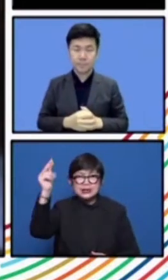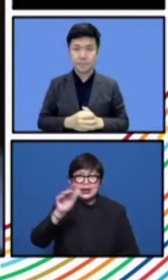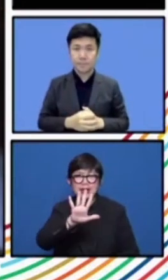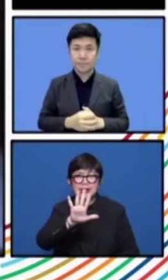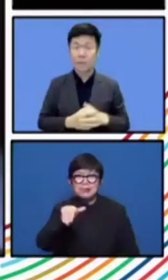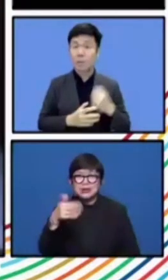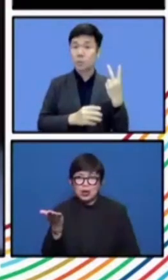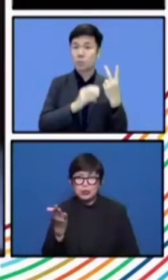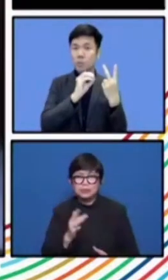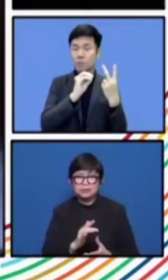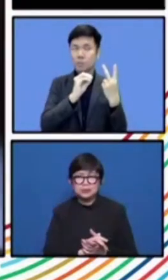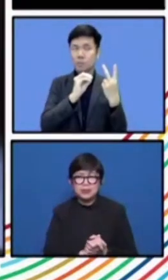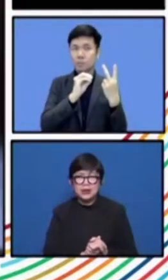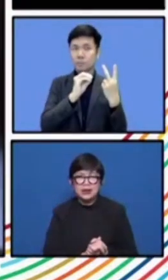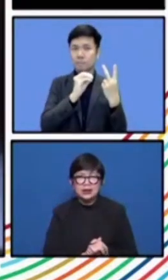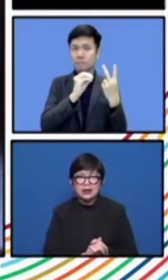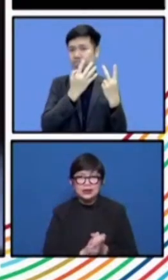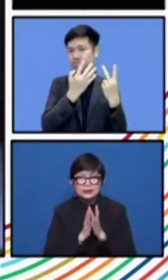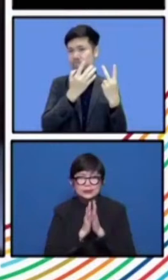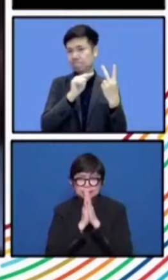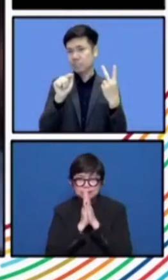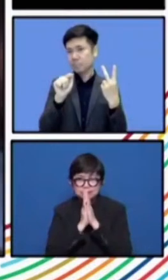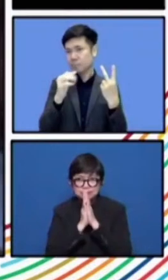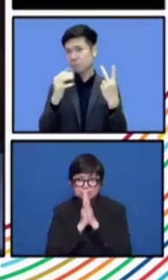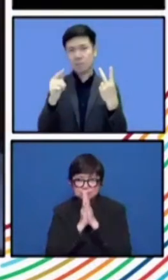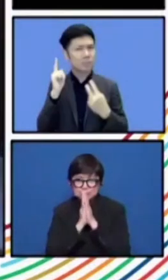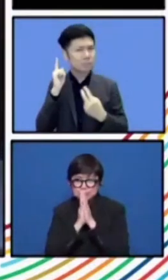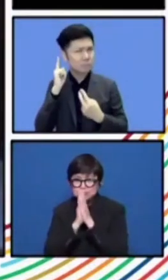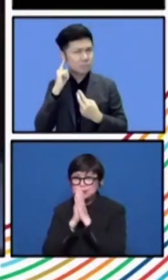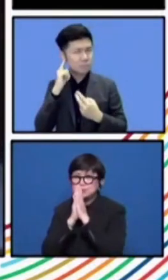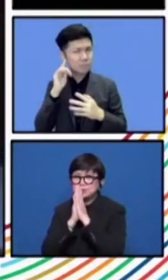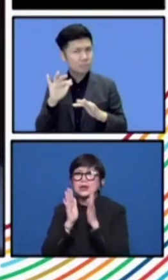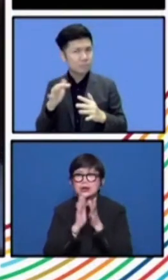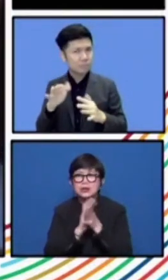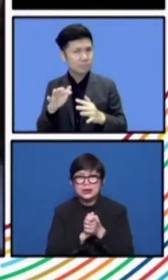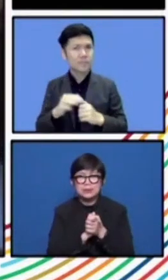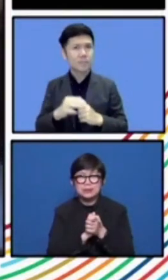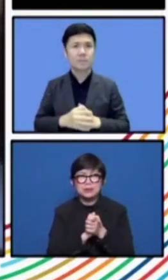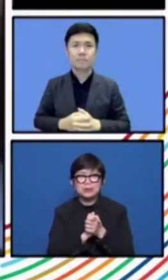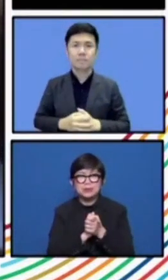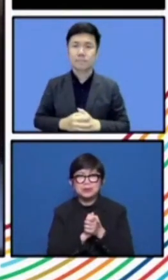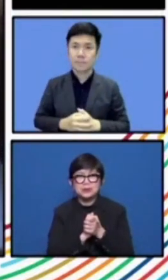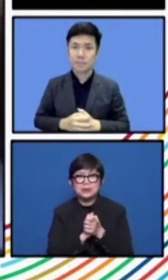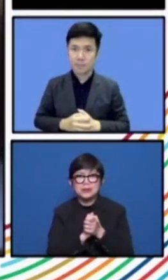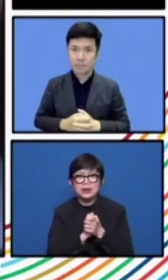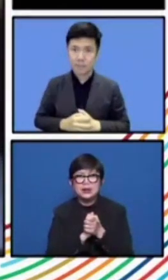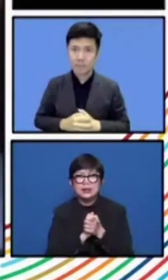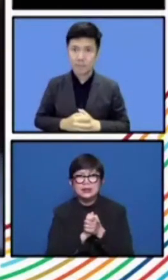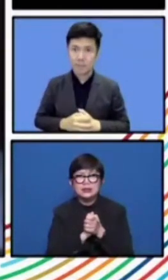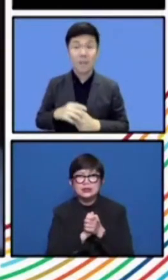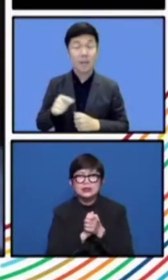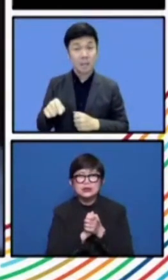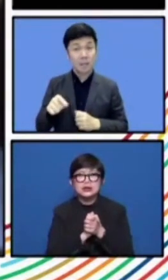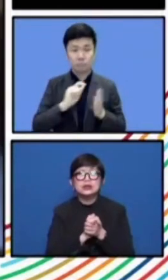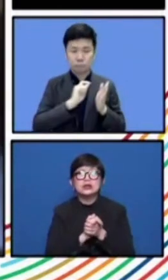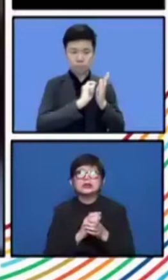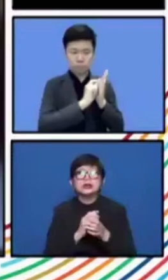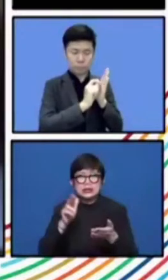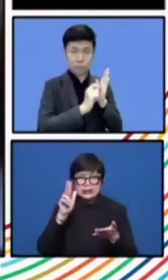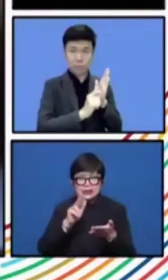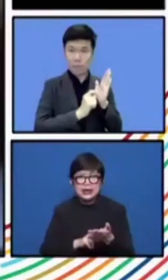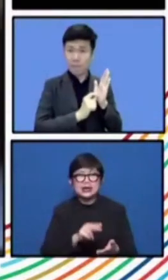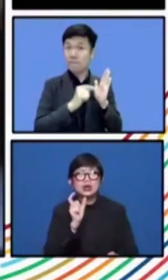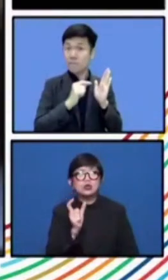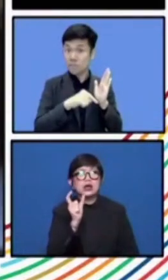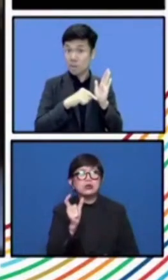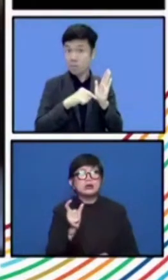25 kindly request to conclude your statement with the approval of the national policy for people with disability the drafting of legislative the